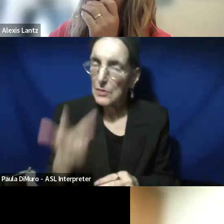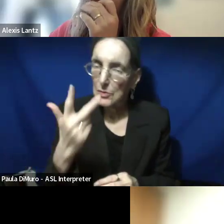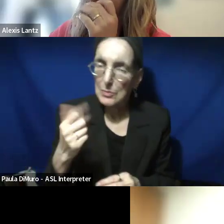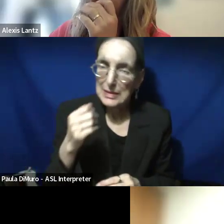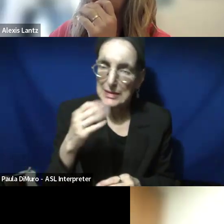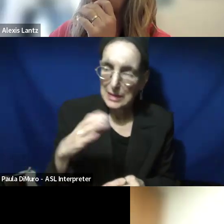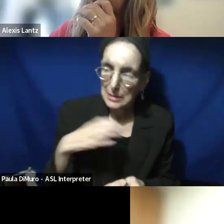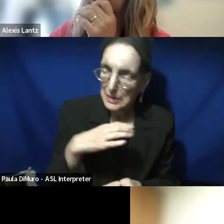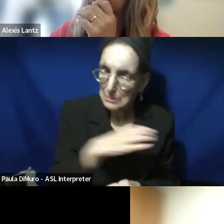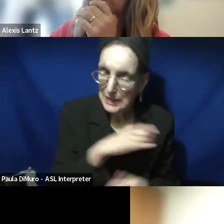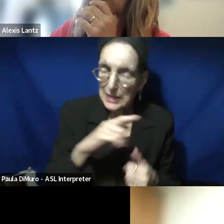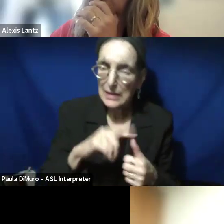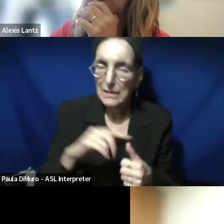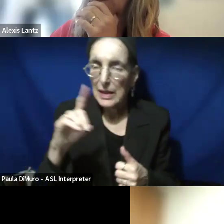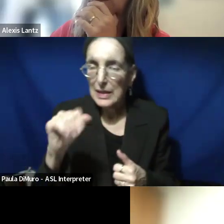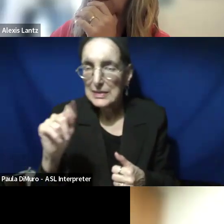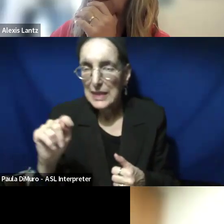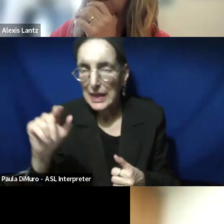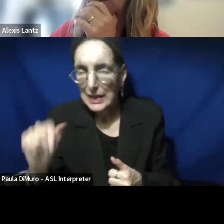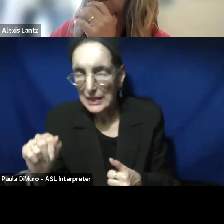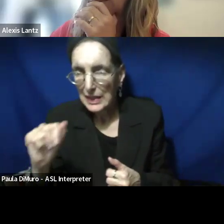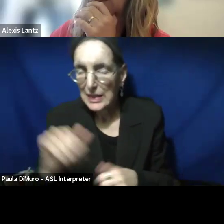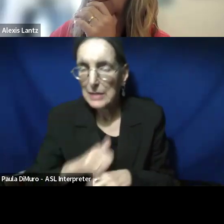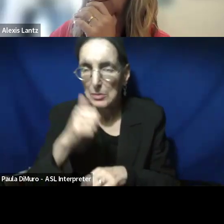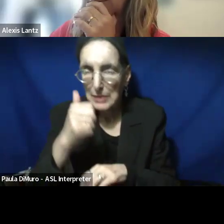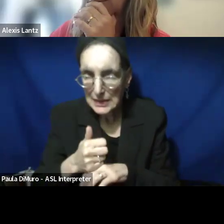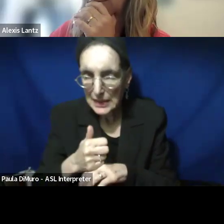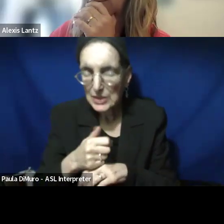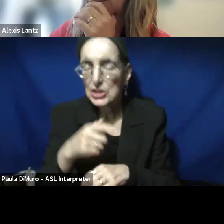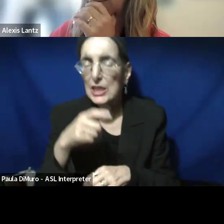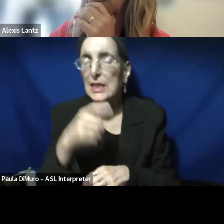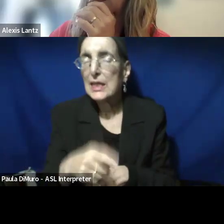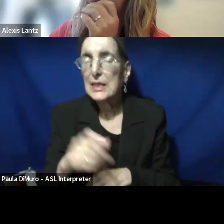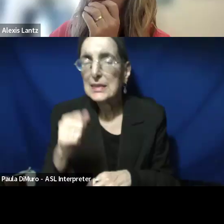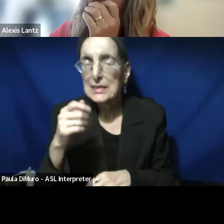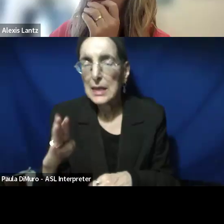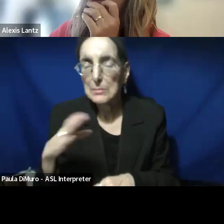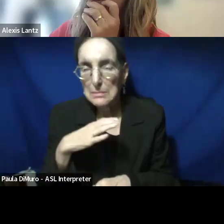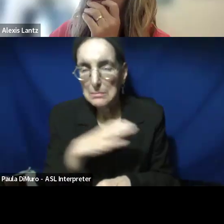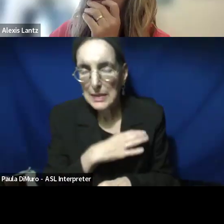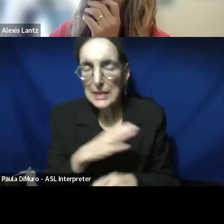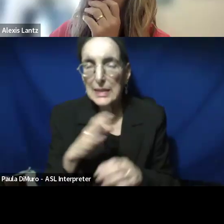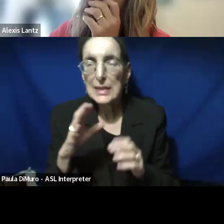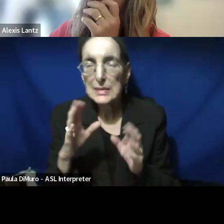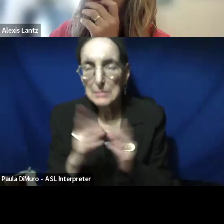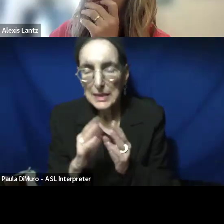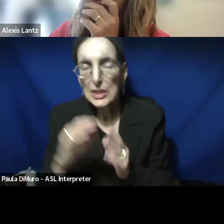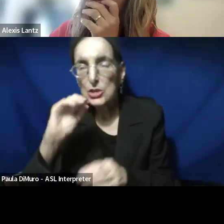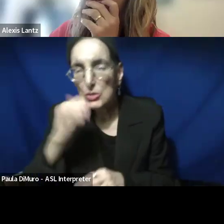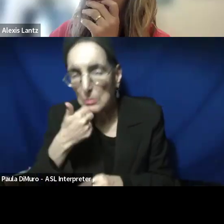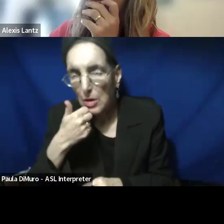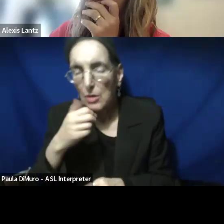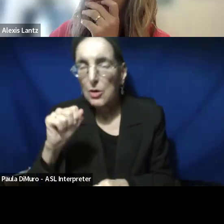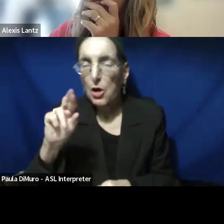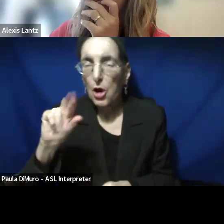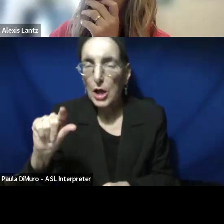data implementation subcommittee is meeting tomorrow, August 19th. The agenda is in the email that Justin sent